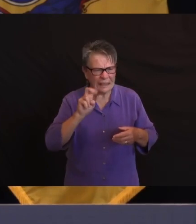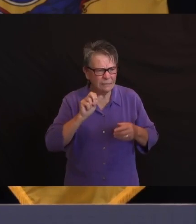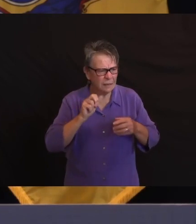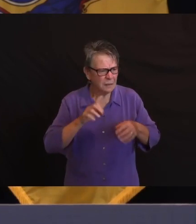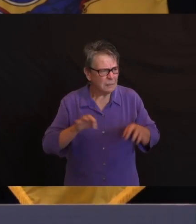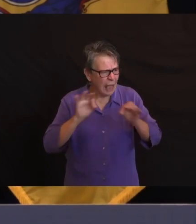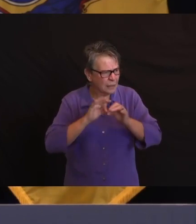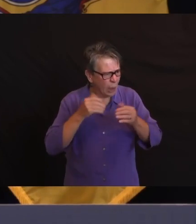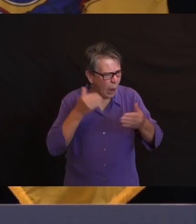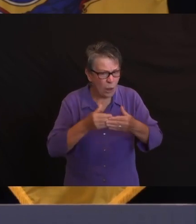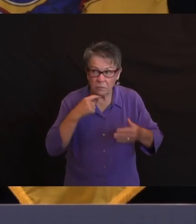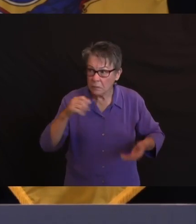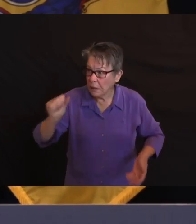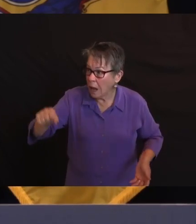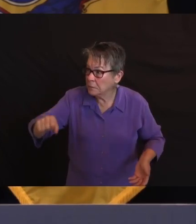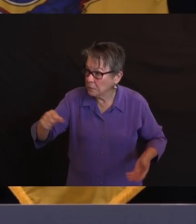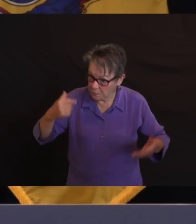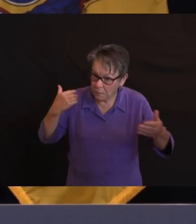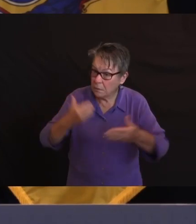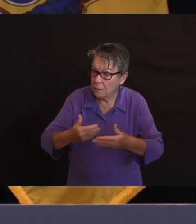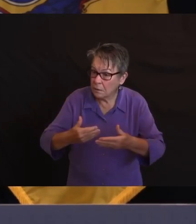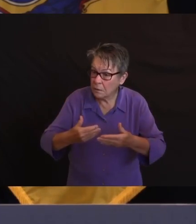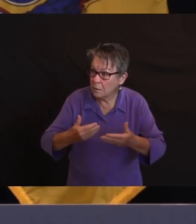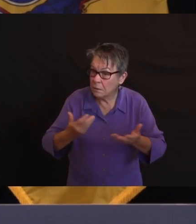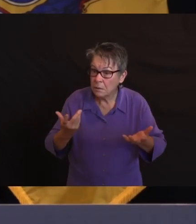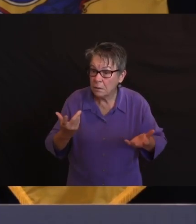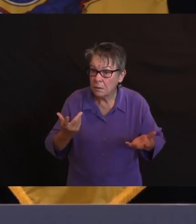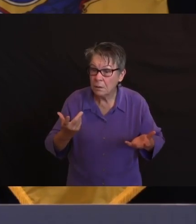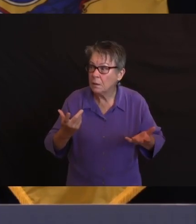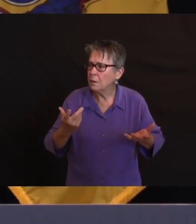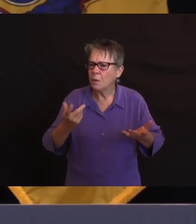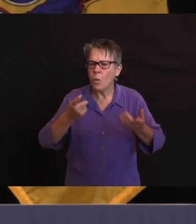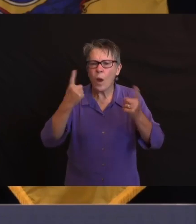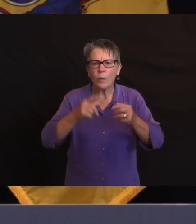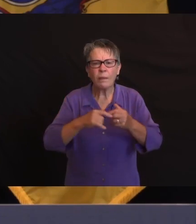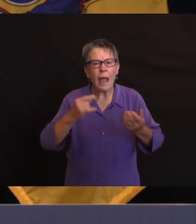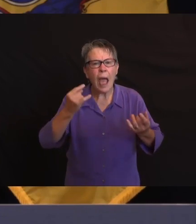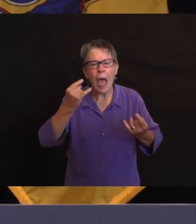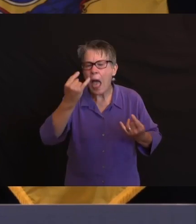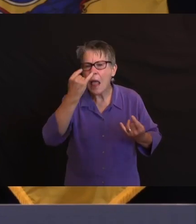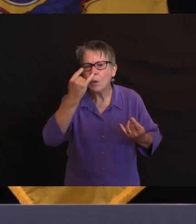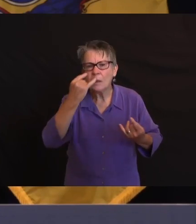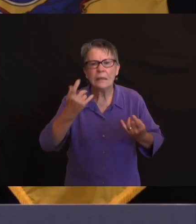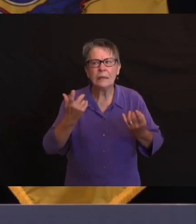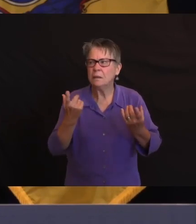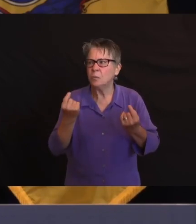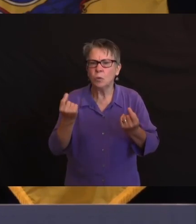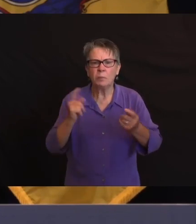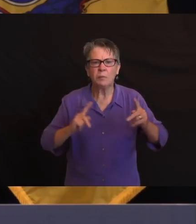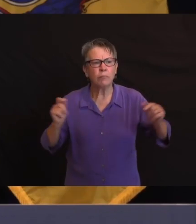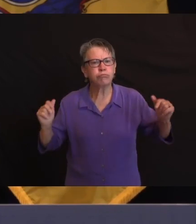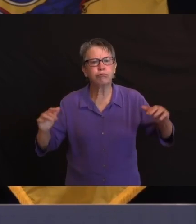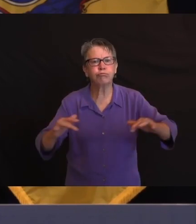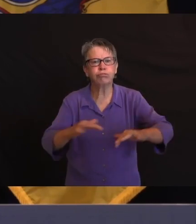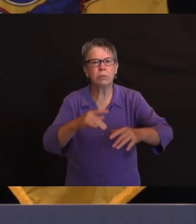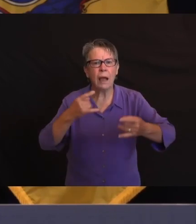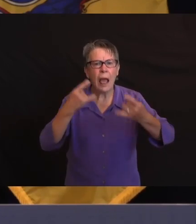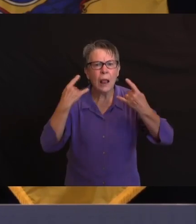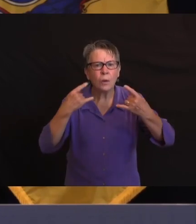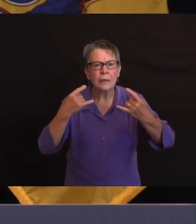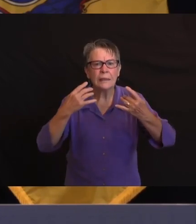okay. Well, it's Halloween too, but I don't know how many indoor Halloween parties there are. That being said, though, obviously this